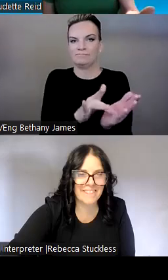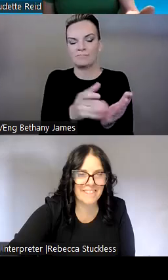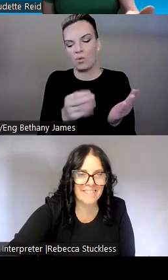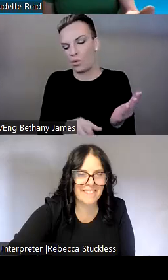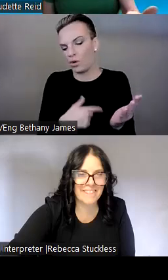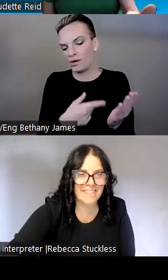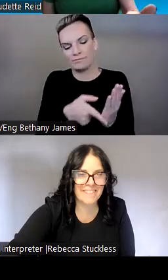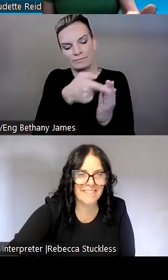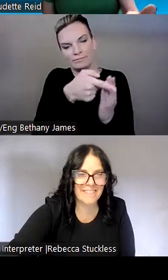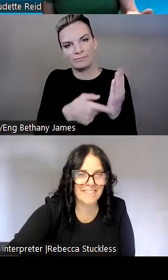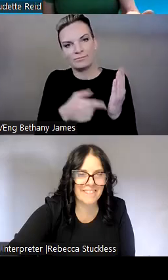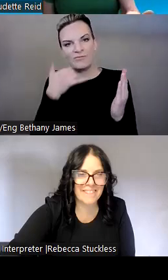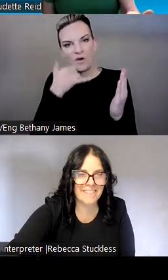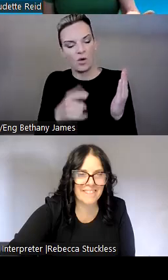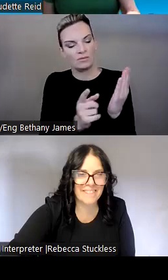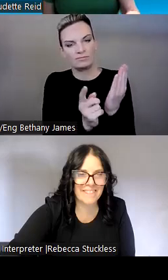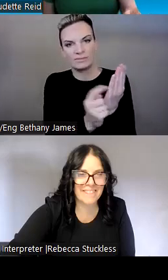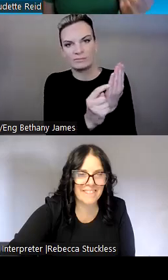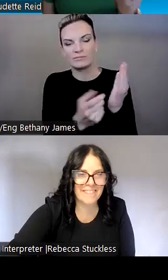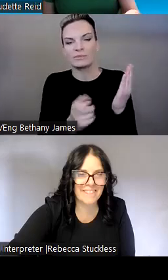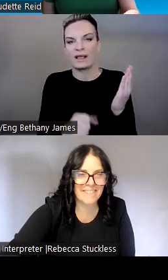button and a triple click,